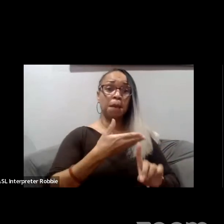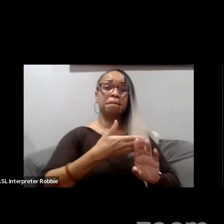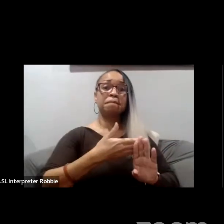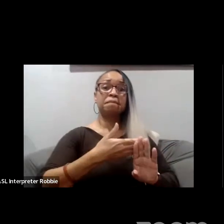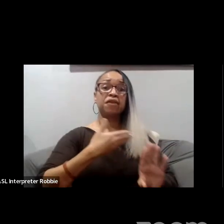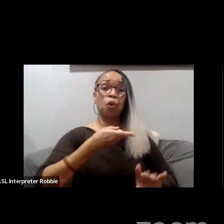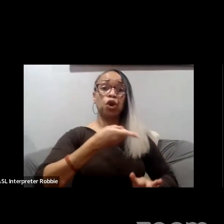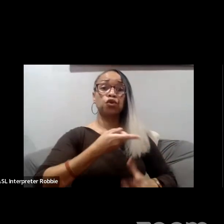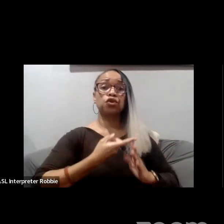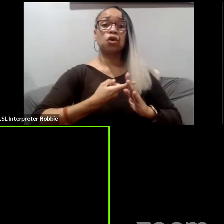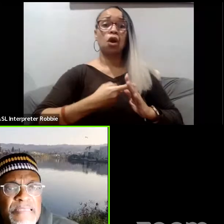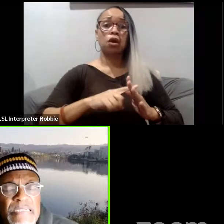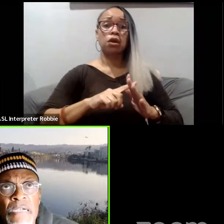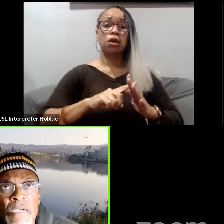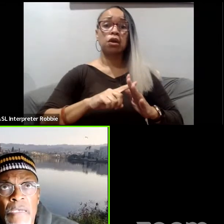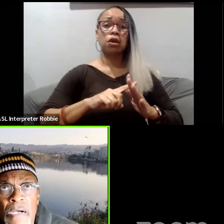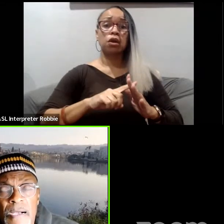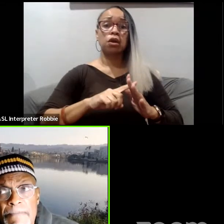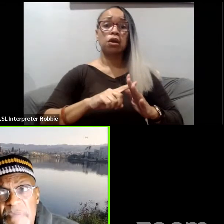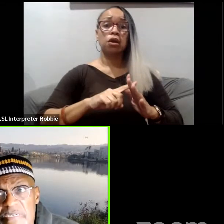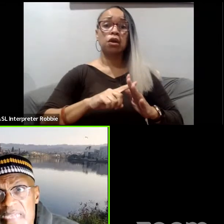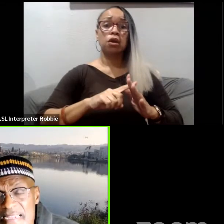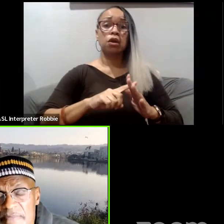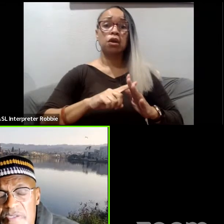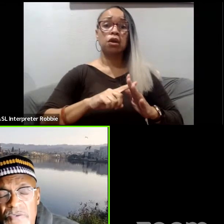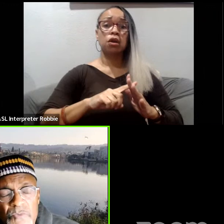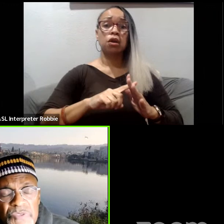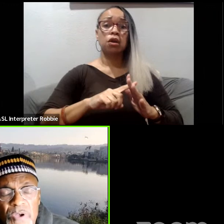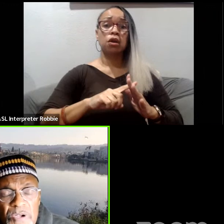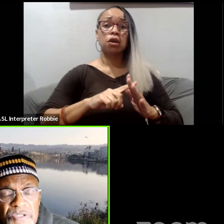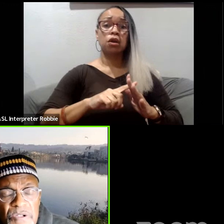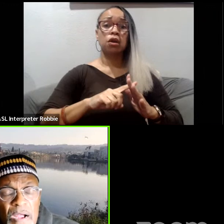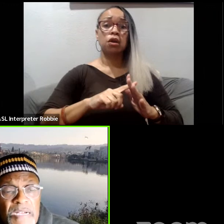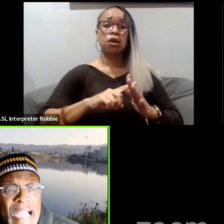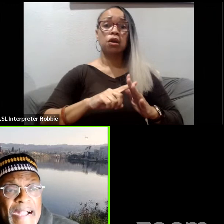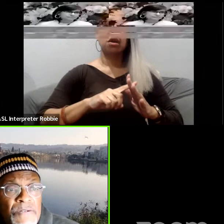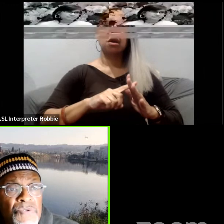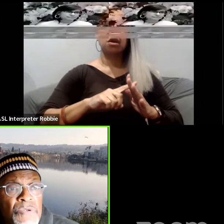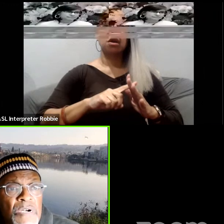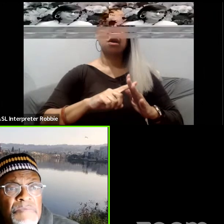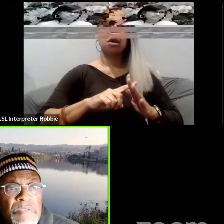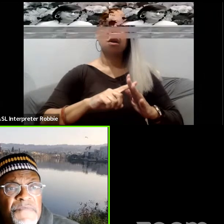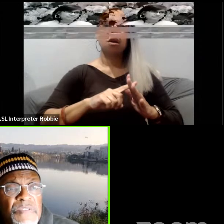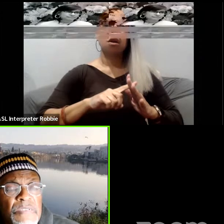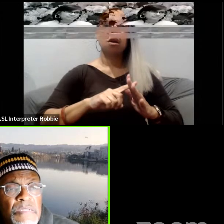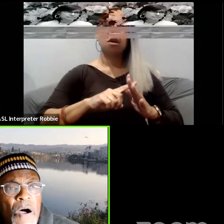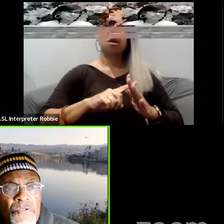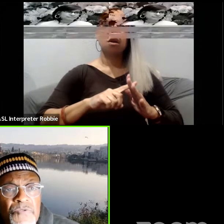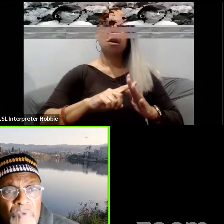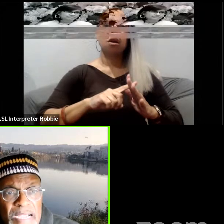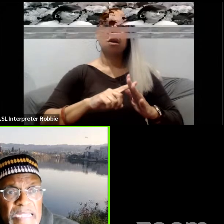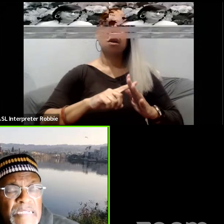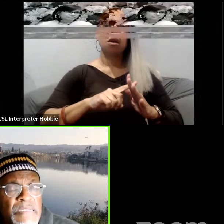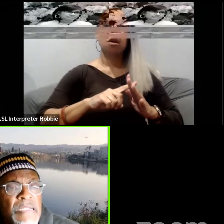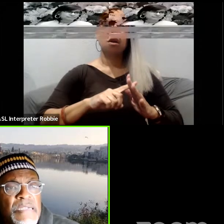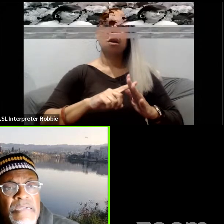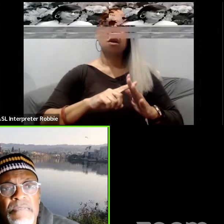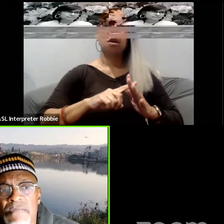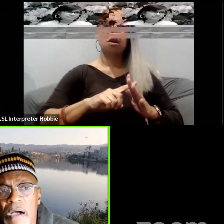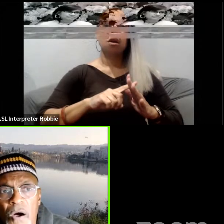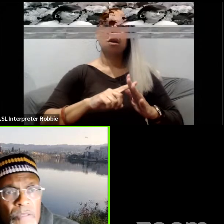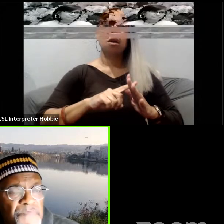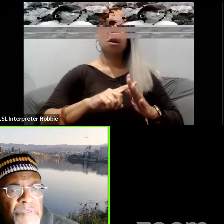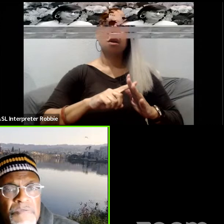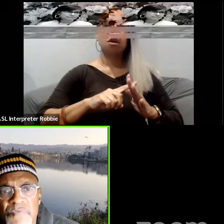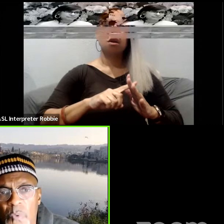floor, are you all seeing anything, any dynamics with regard to our unhoused, given all of the rain